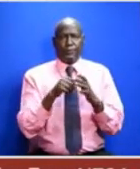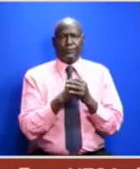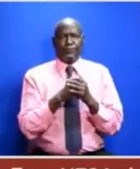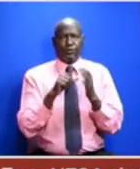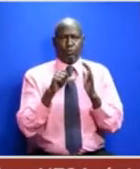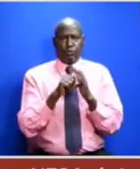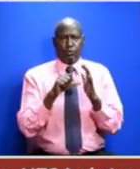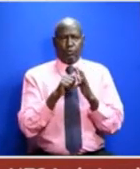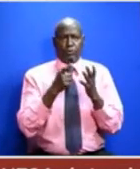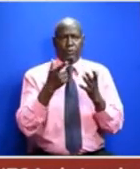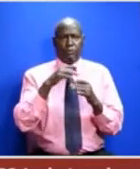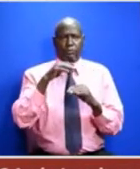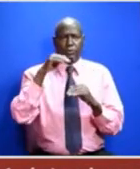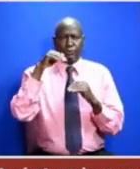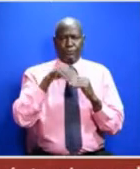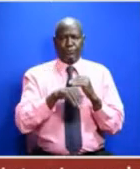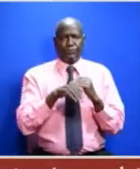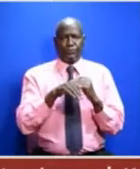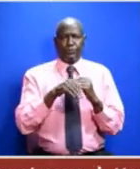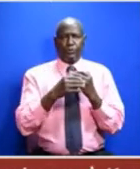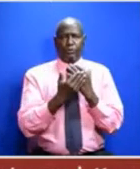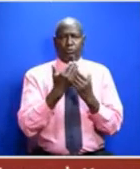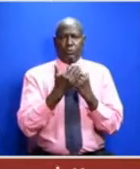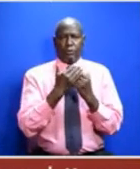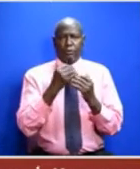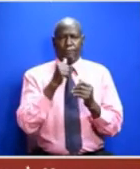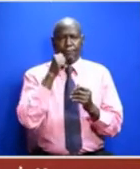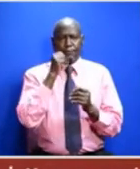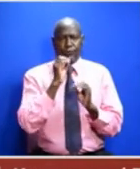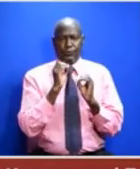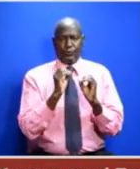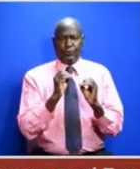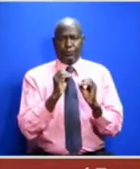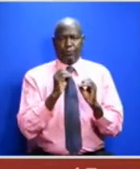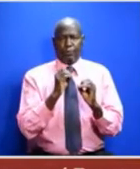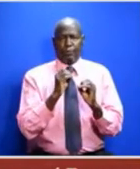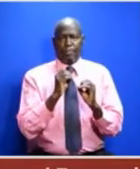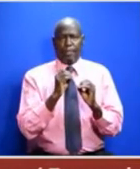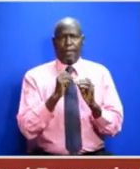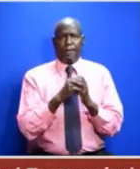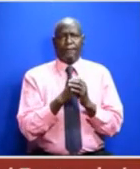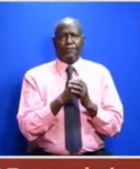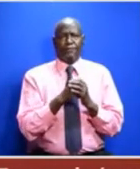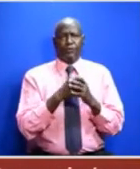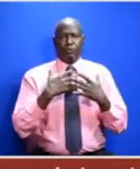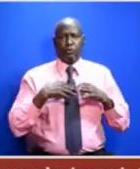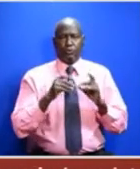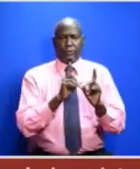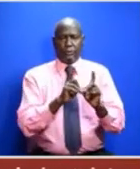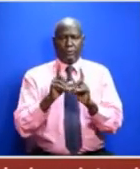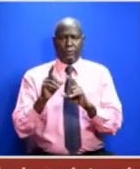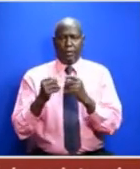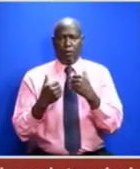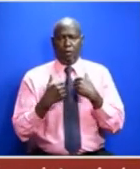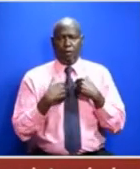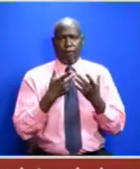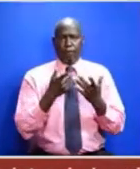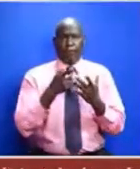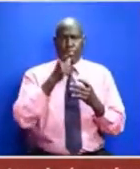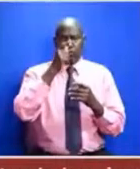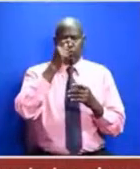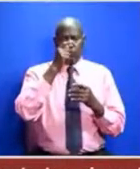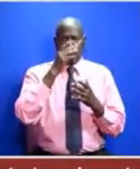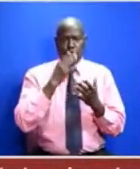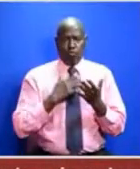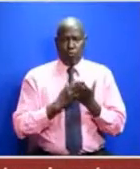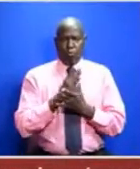inhumane, and degrading treatment. The deceased and the survivors had their human dignity debased while